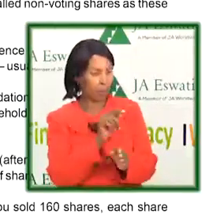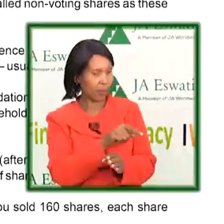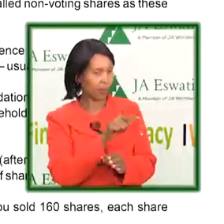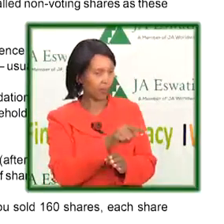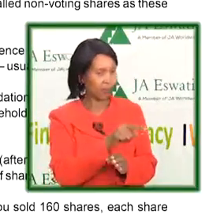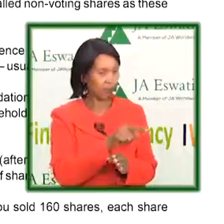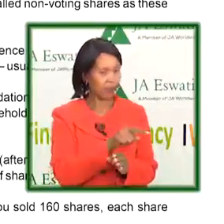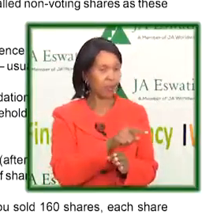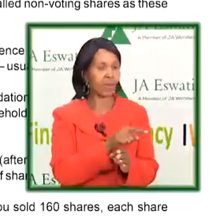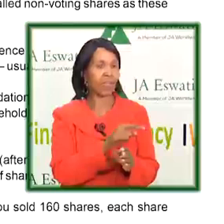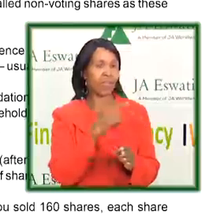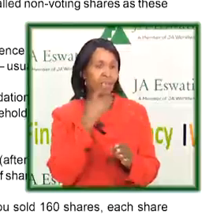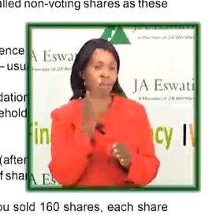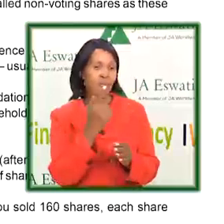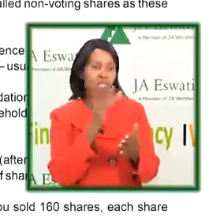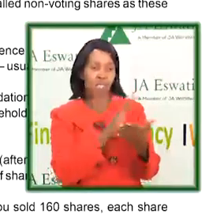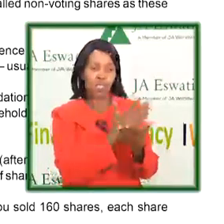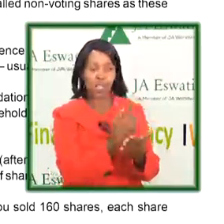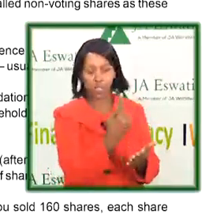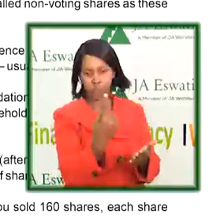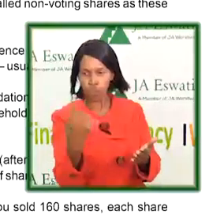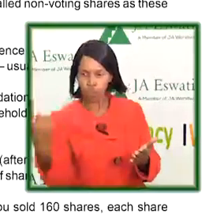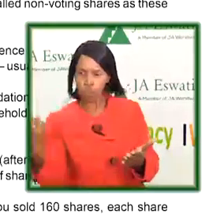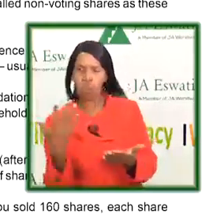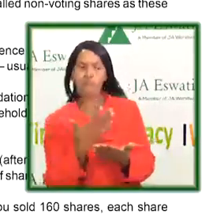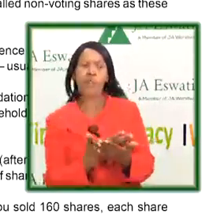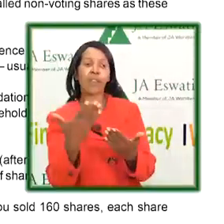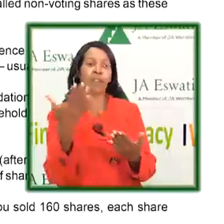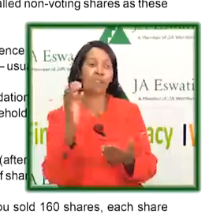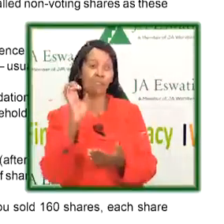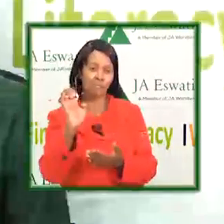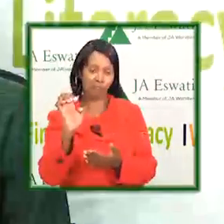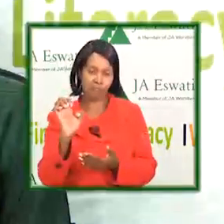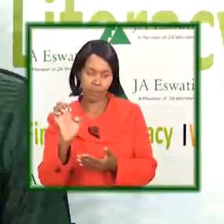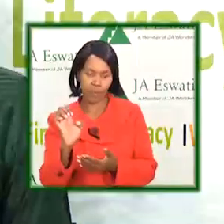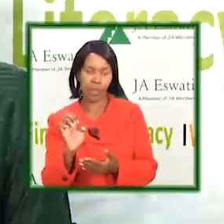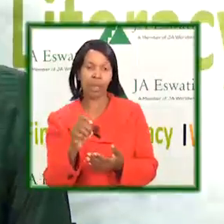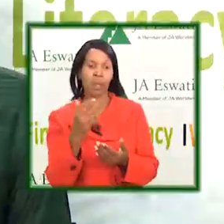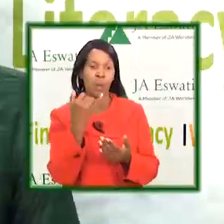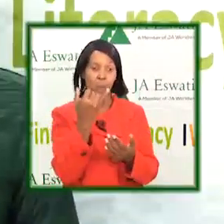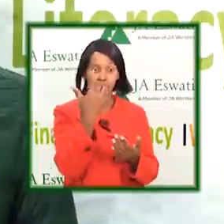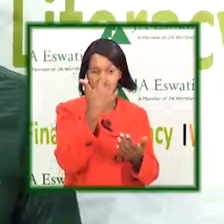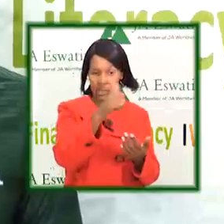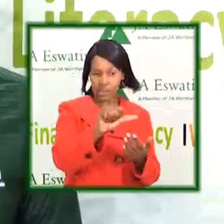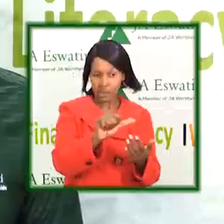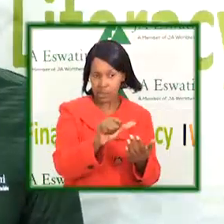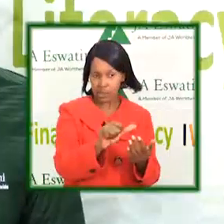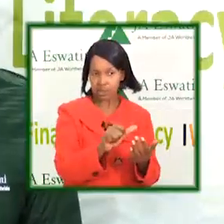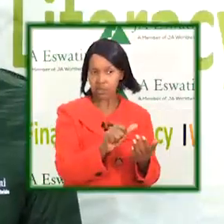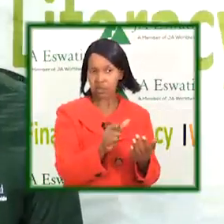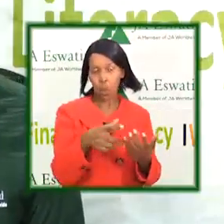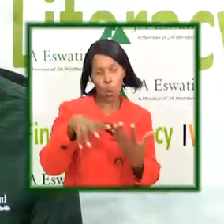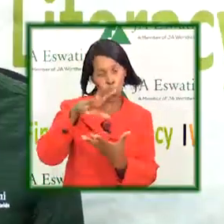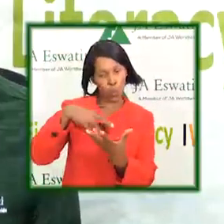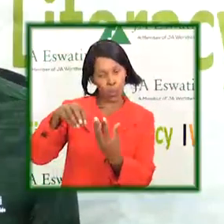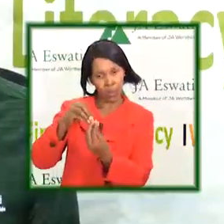the shares 5 emalangeni. Let's say we have a total number of 160 of the shares. If we have bought all of the shares and each